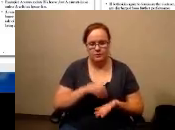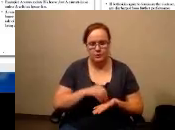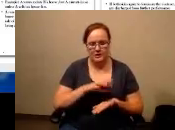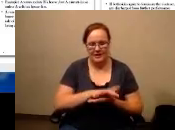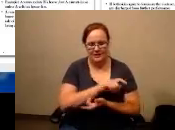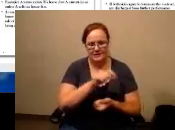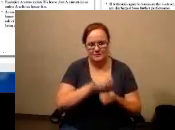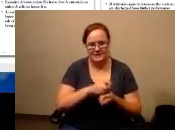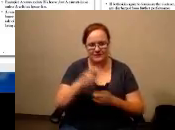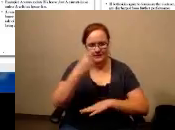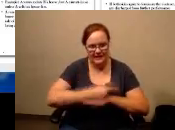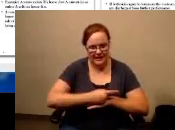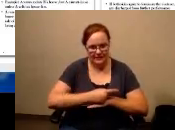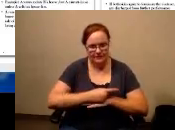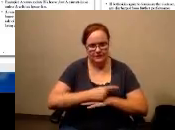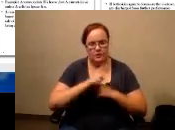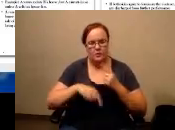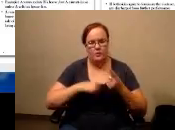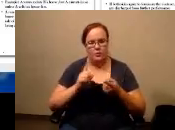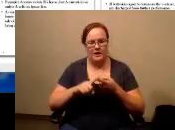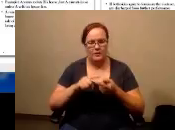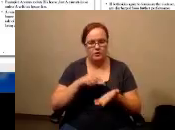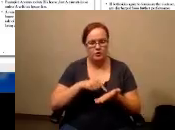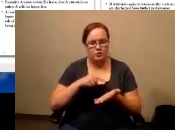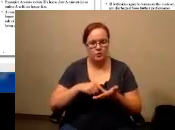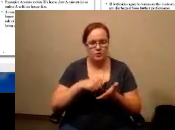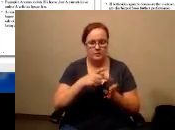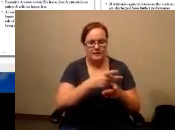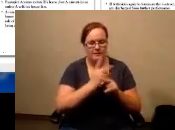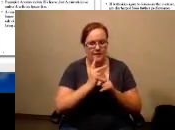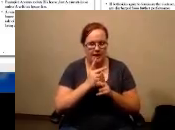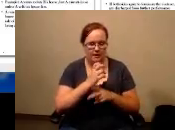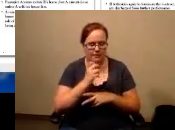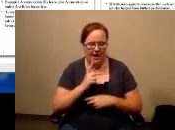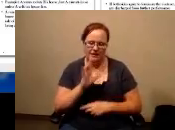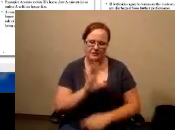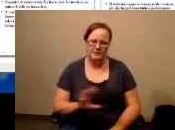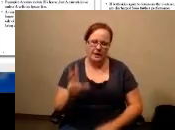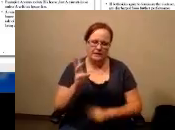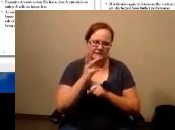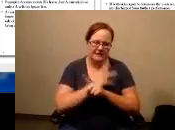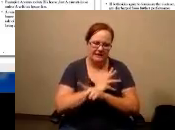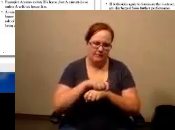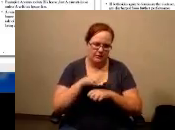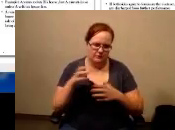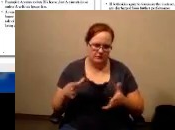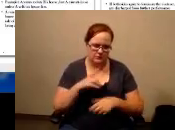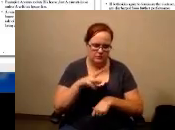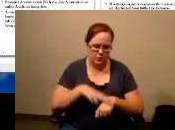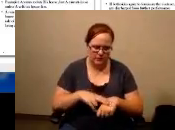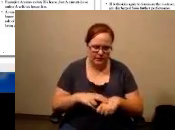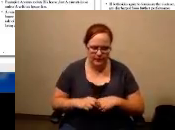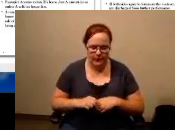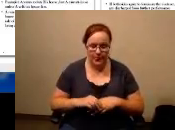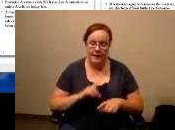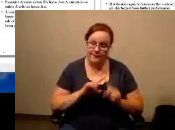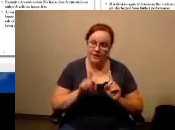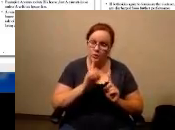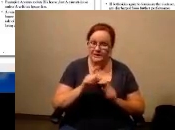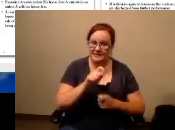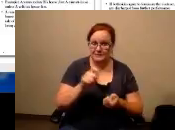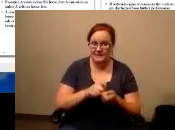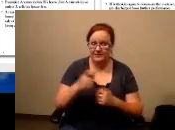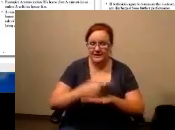date that the loan was due to be paid back, and usually it was about 6 months or so. But she had a specific date for each